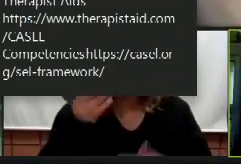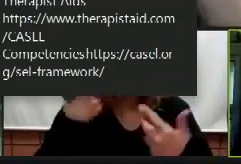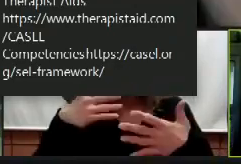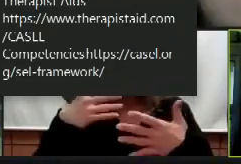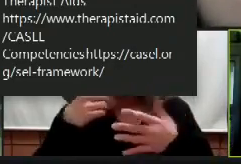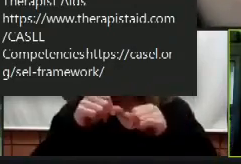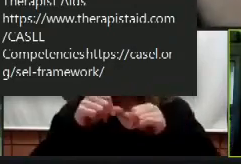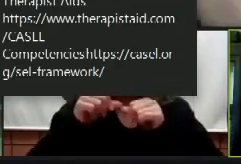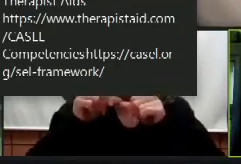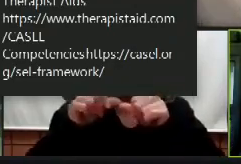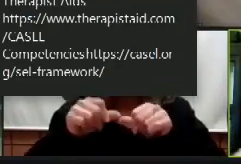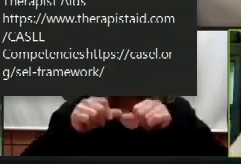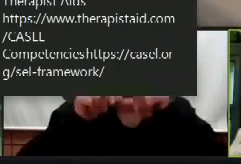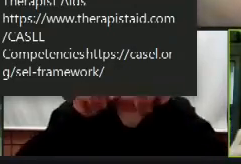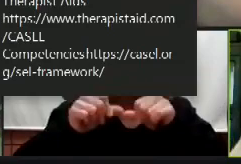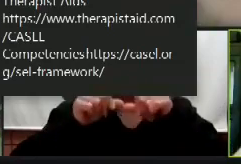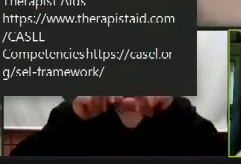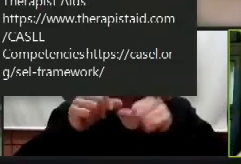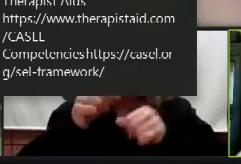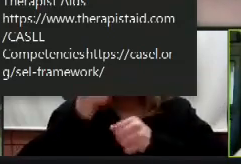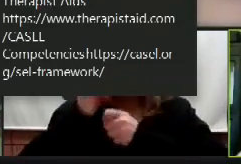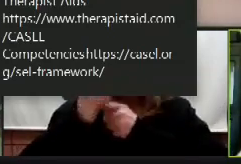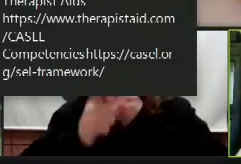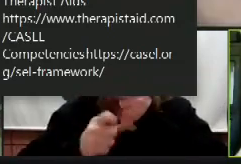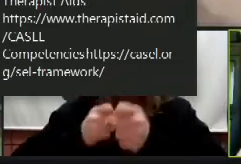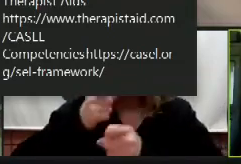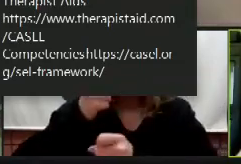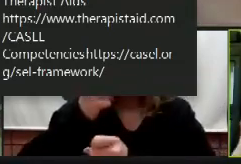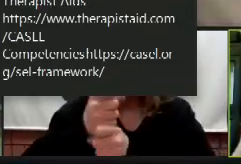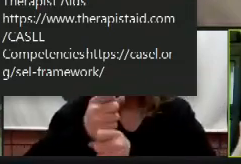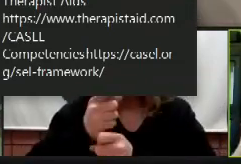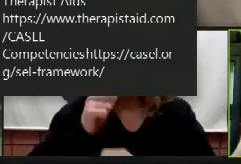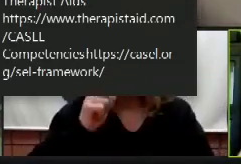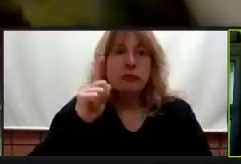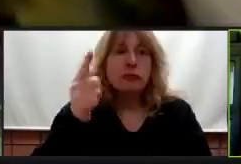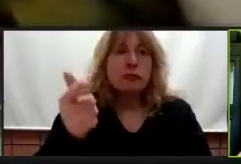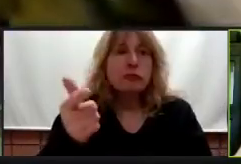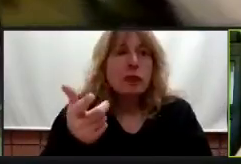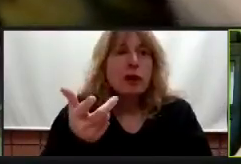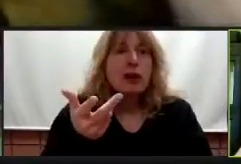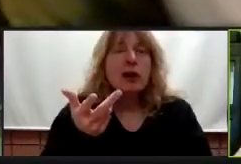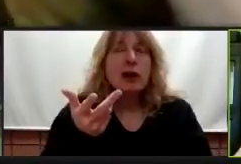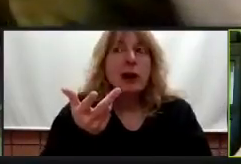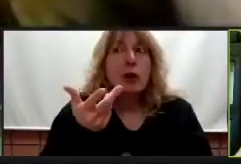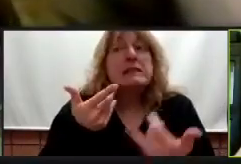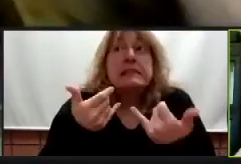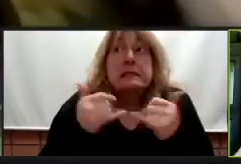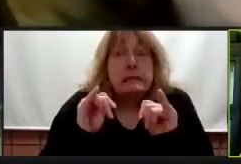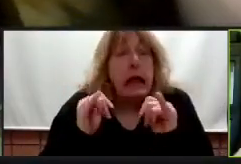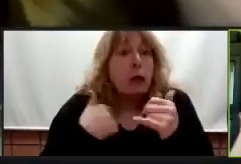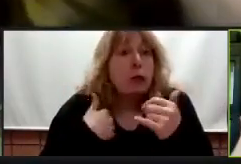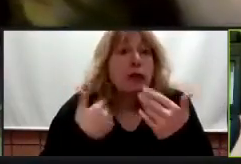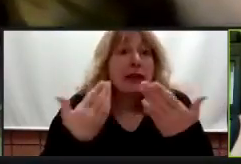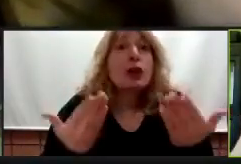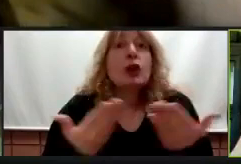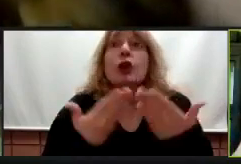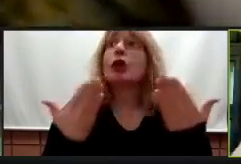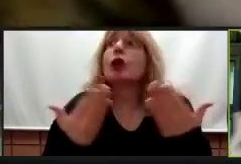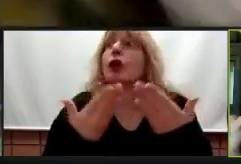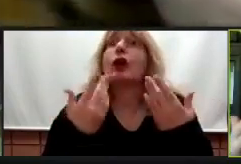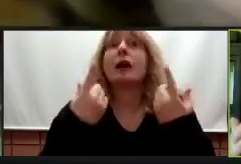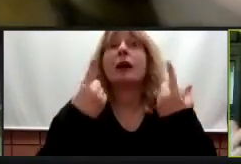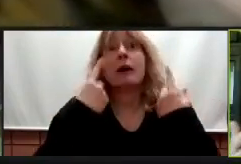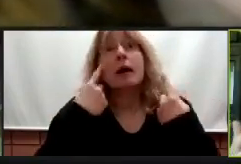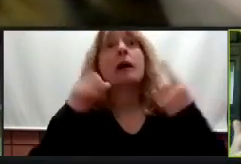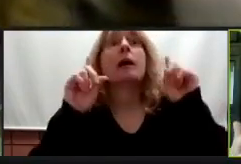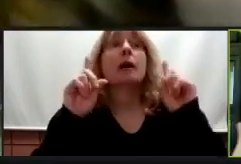we're still here, you know, here in the literal sense that we made it. And then also in the